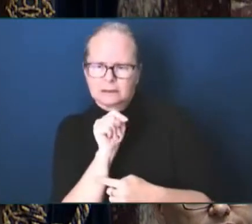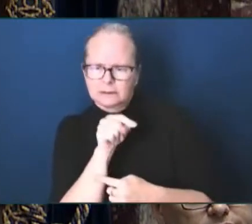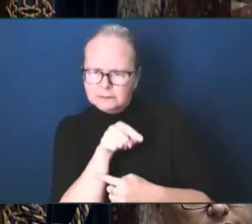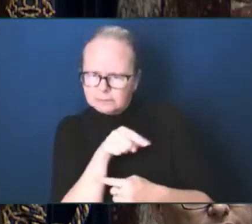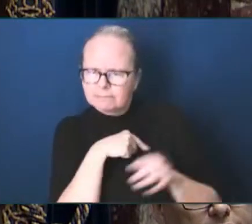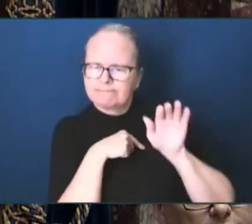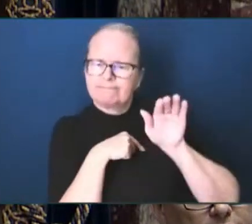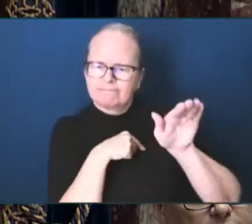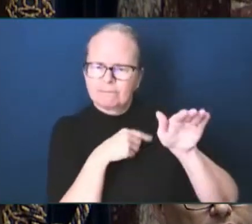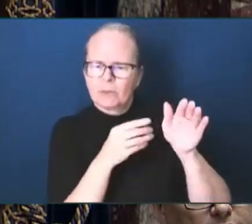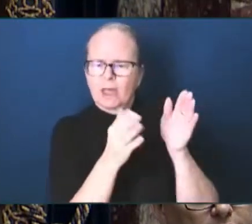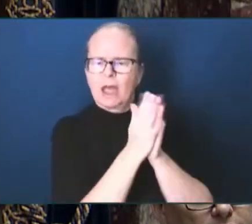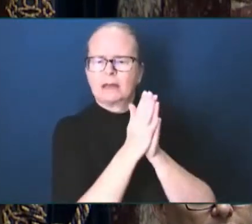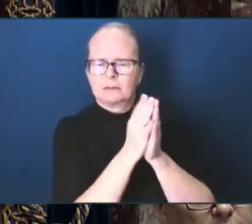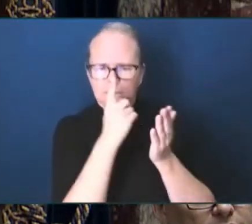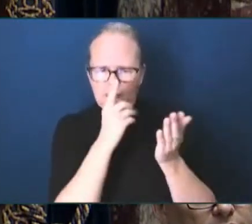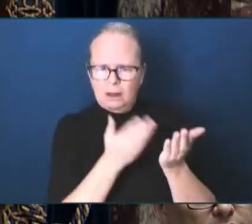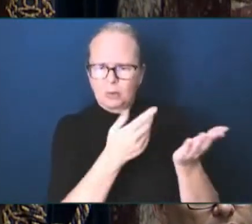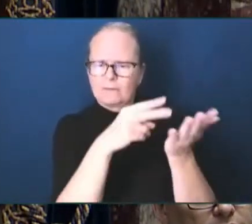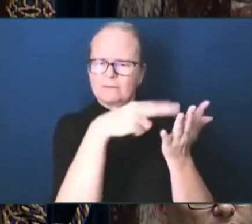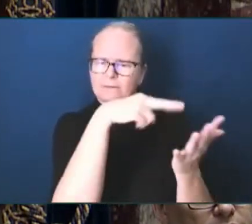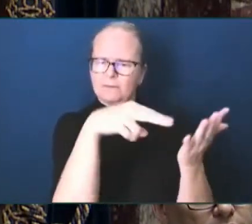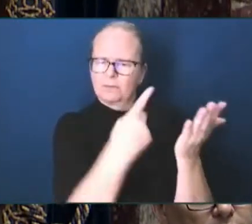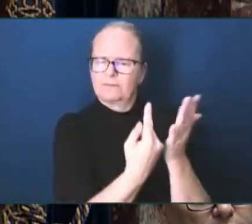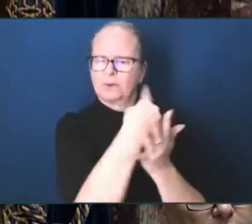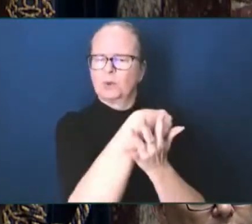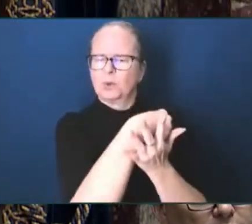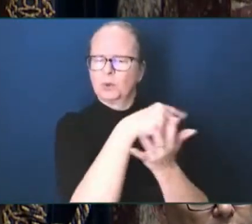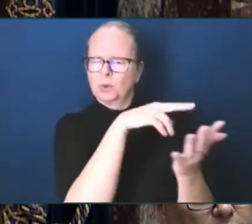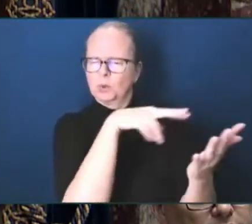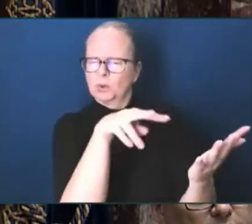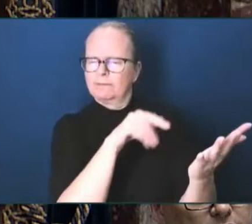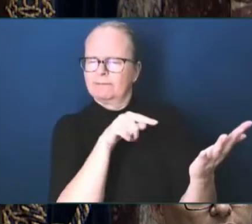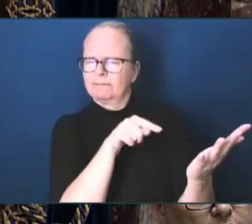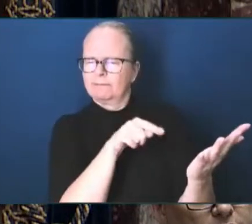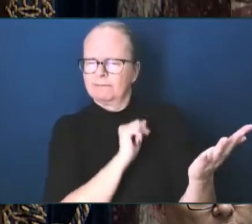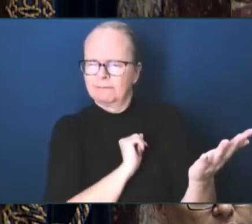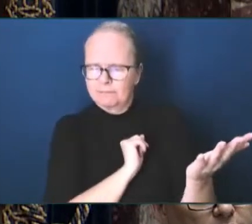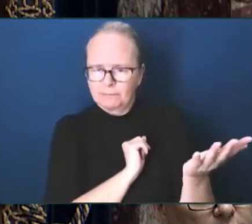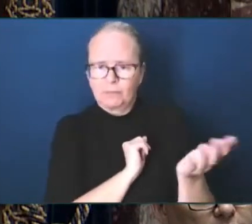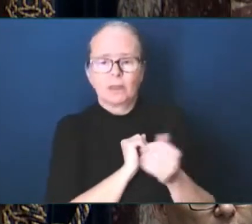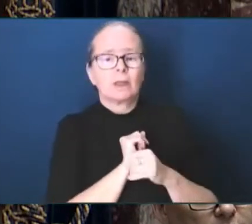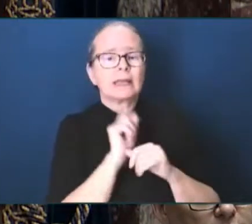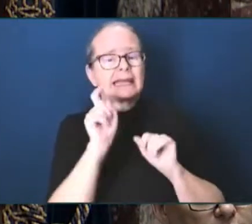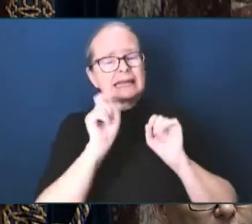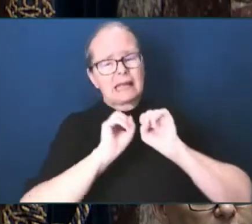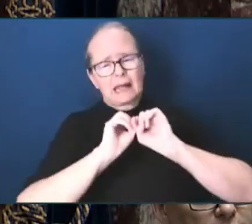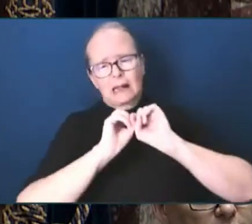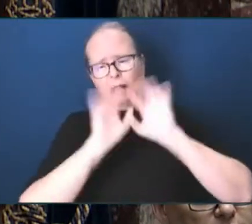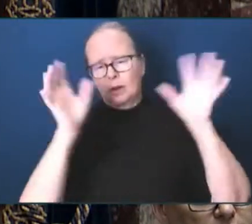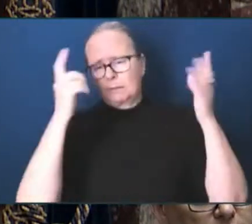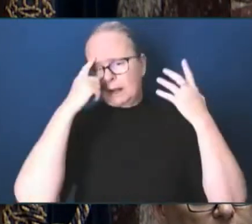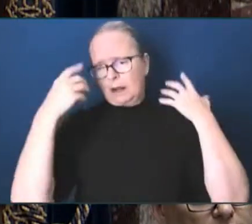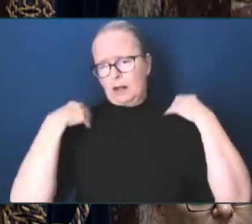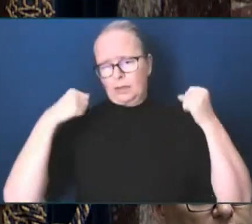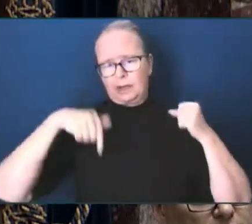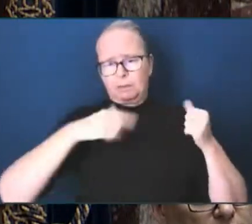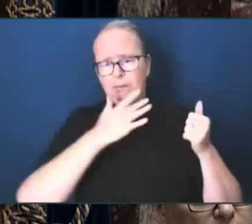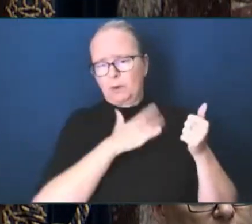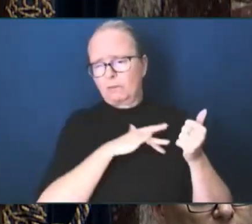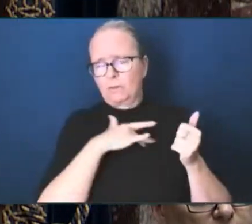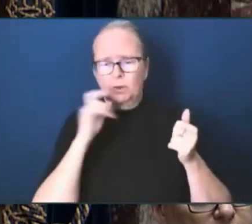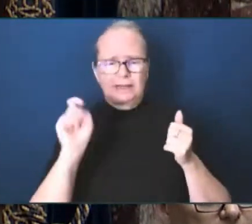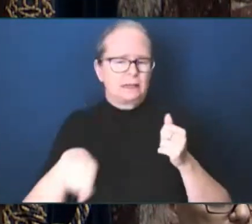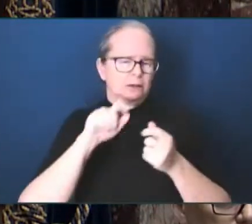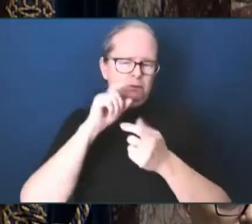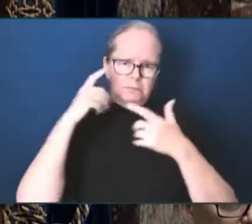It's clear that we need to change the mental health services in this province, but instead of looking at the system as a whole, what we've